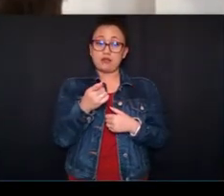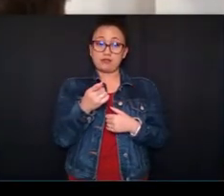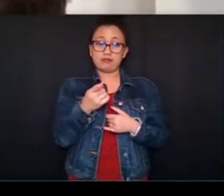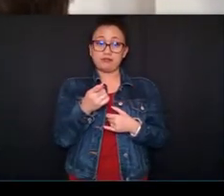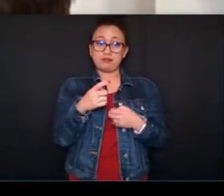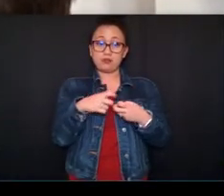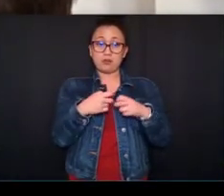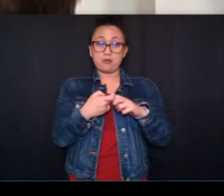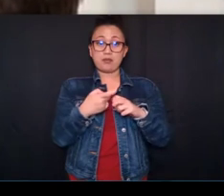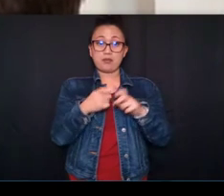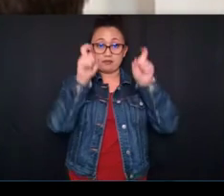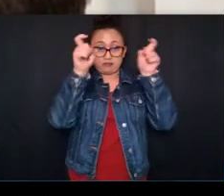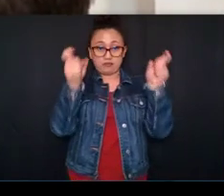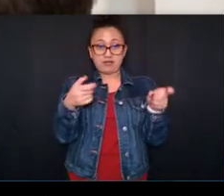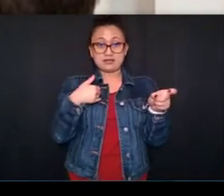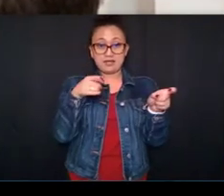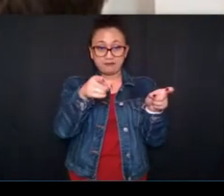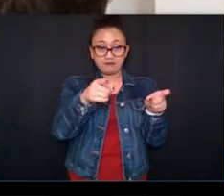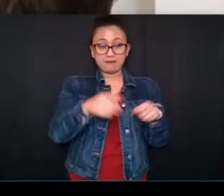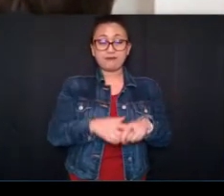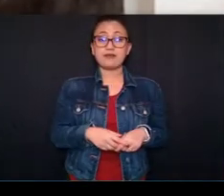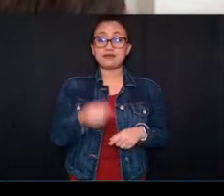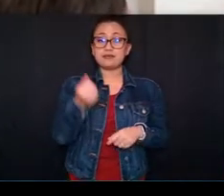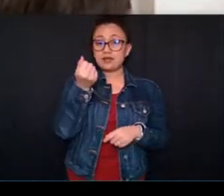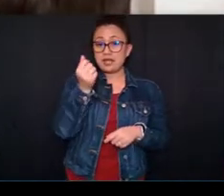parenthesis. 18 divided by 2